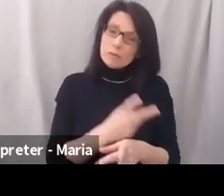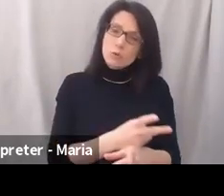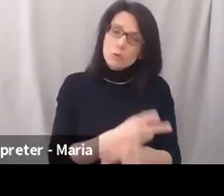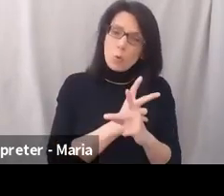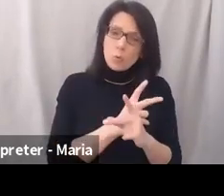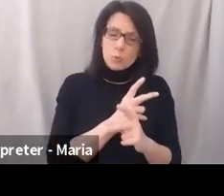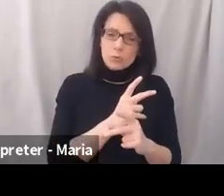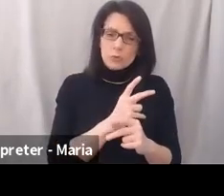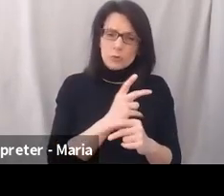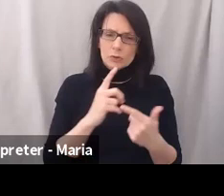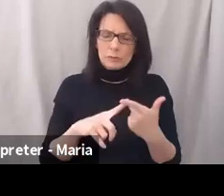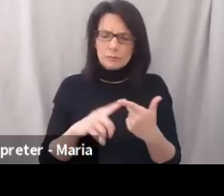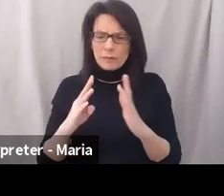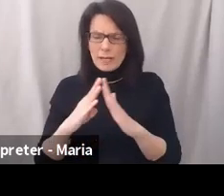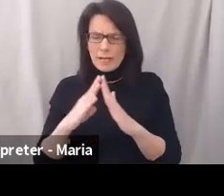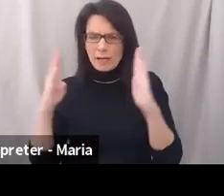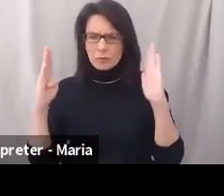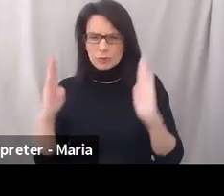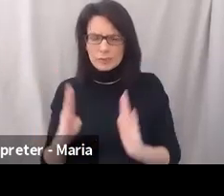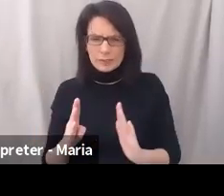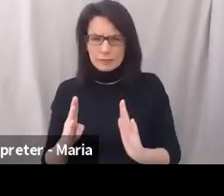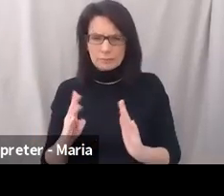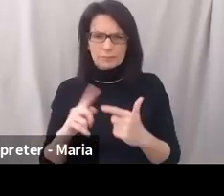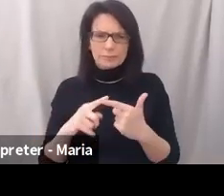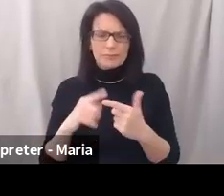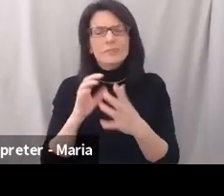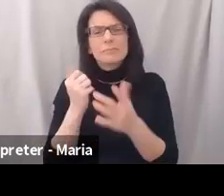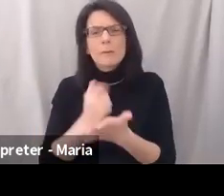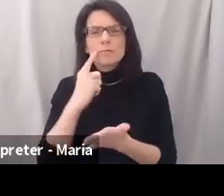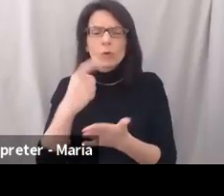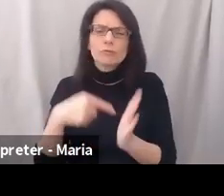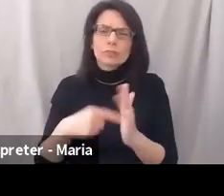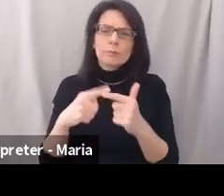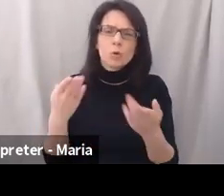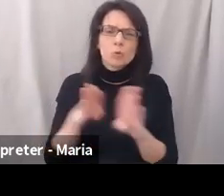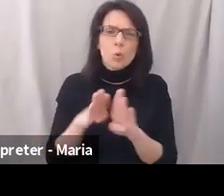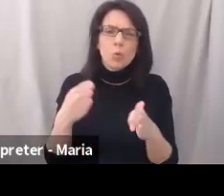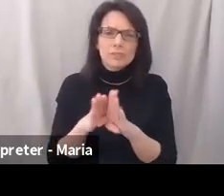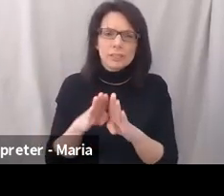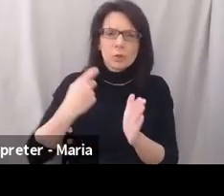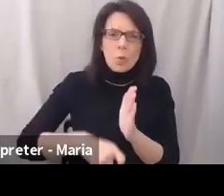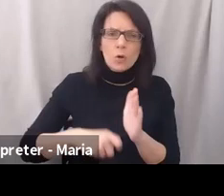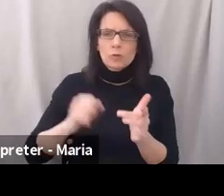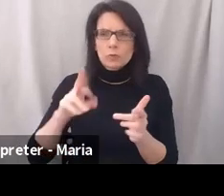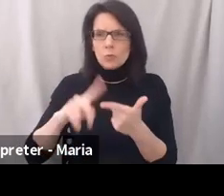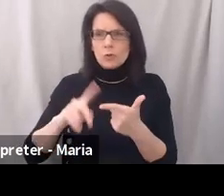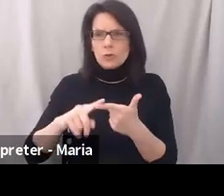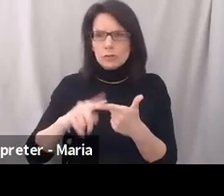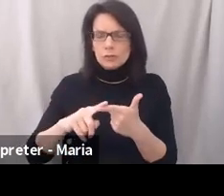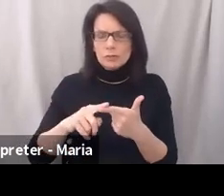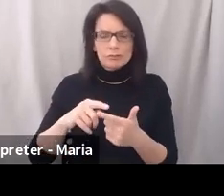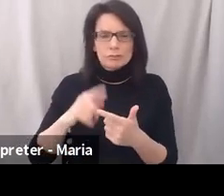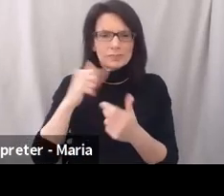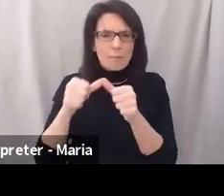helping with the housing, with the closing costs or down payment. So if you are,